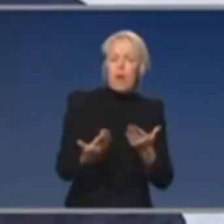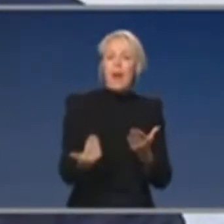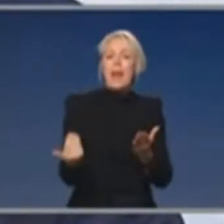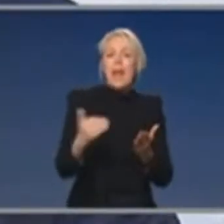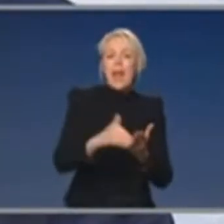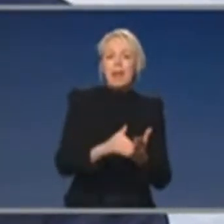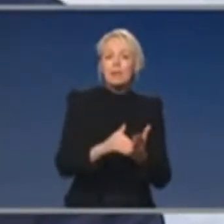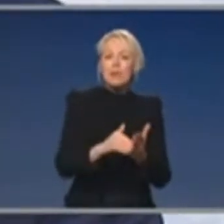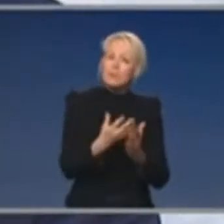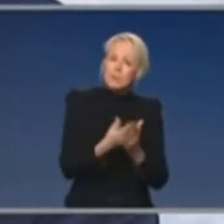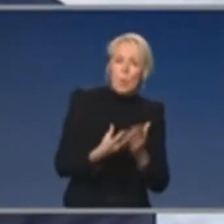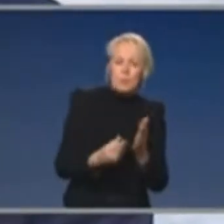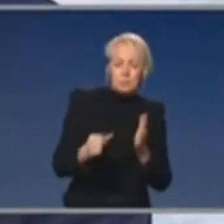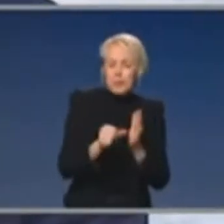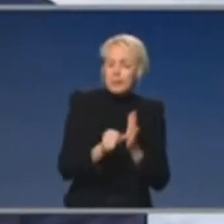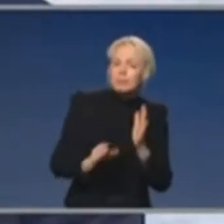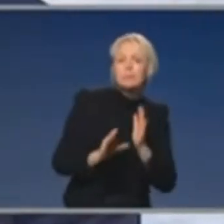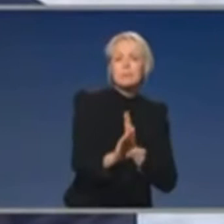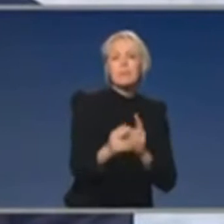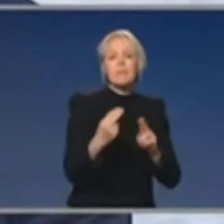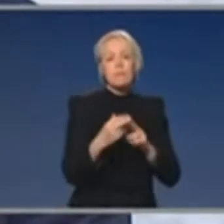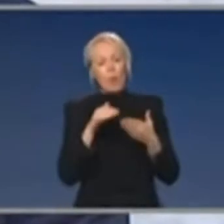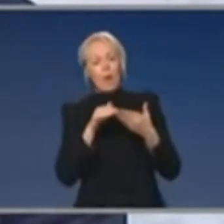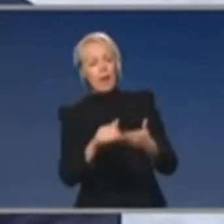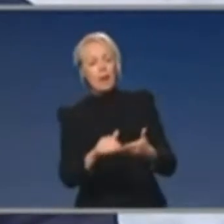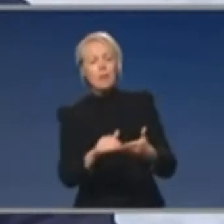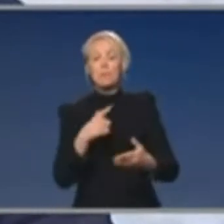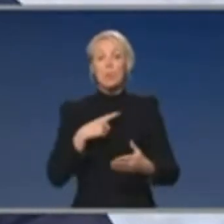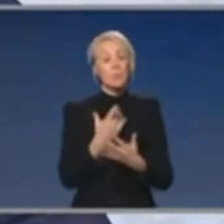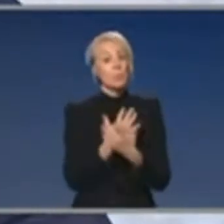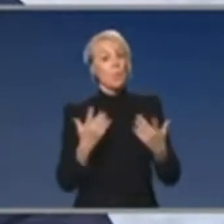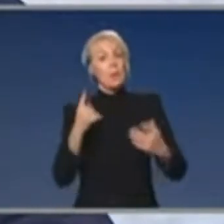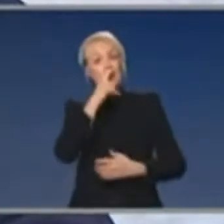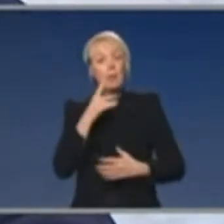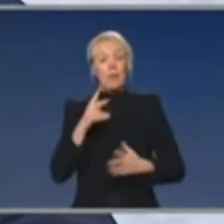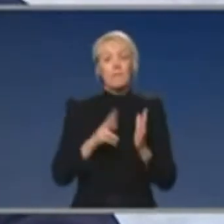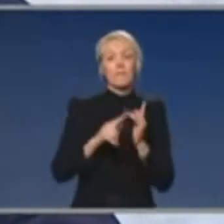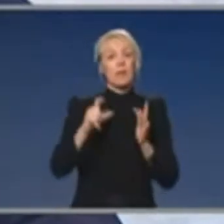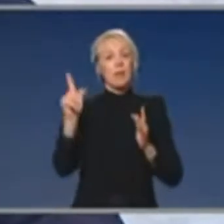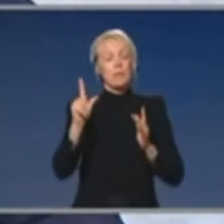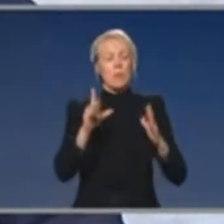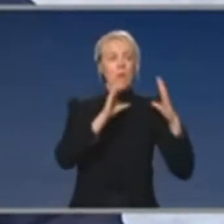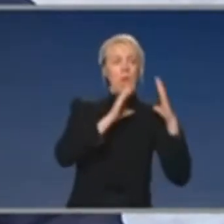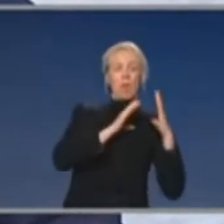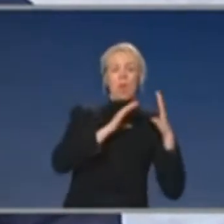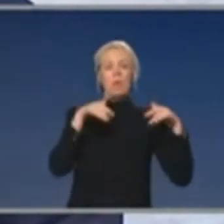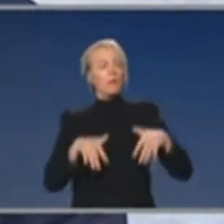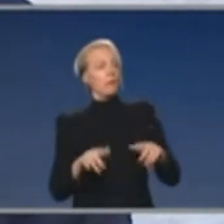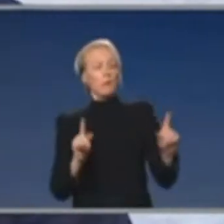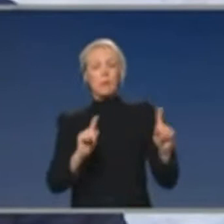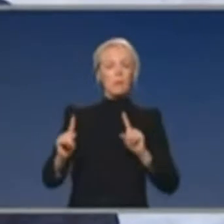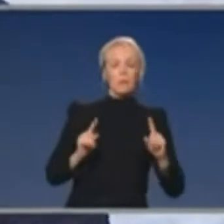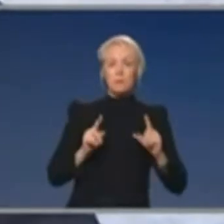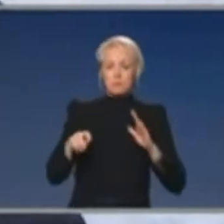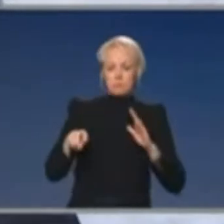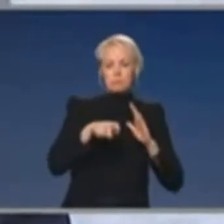in Victoria, as they are working through the stress and anxiety and strain and the pressures that are upon them in their communities and in